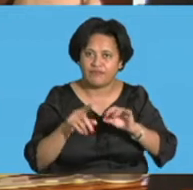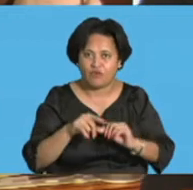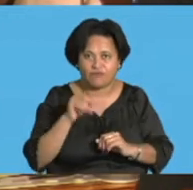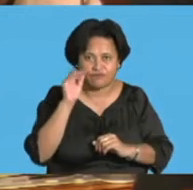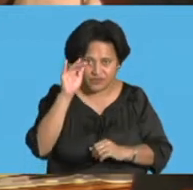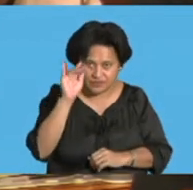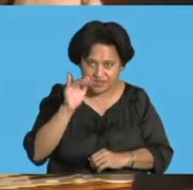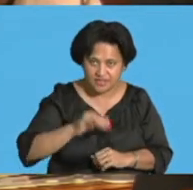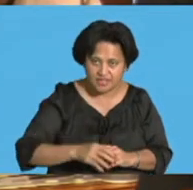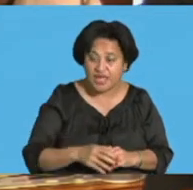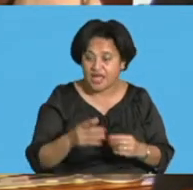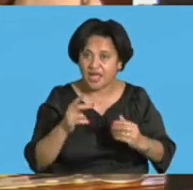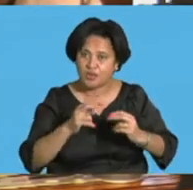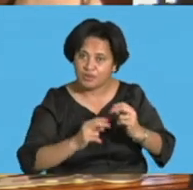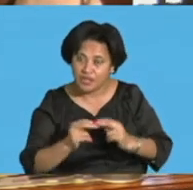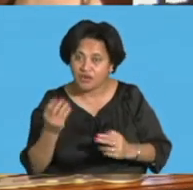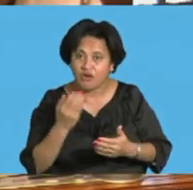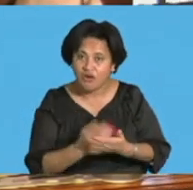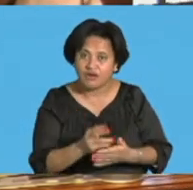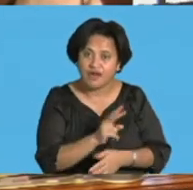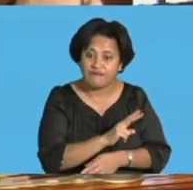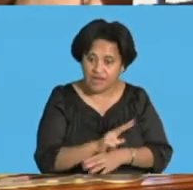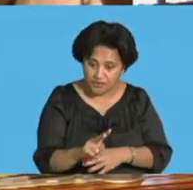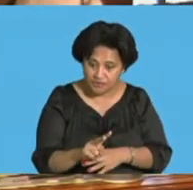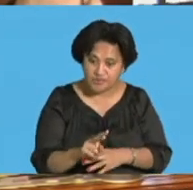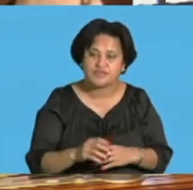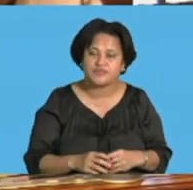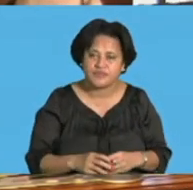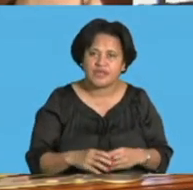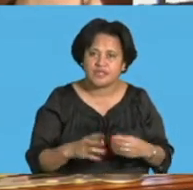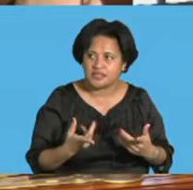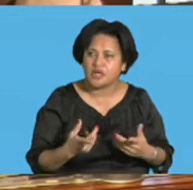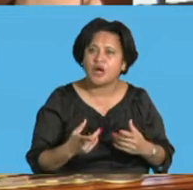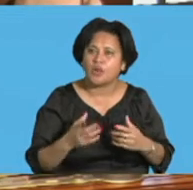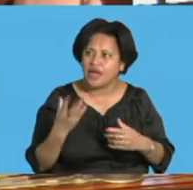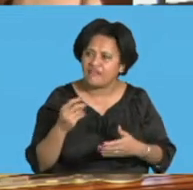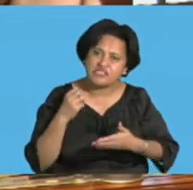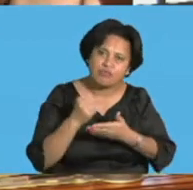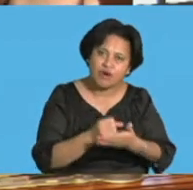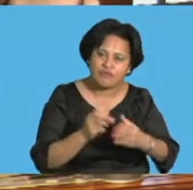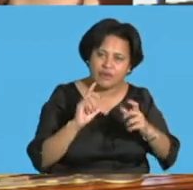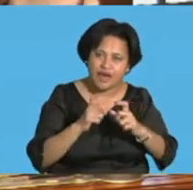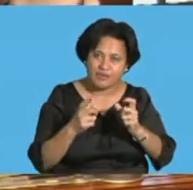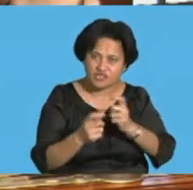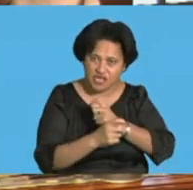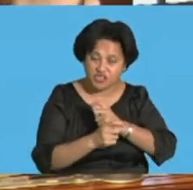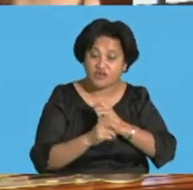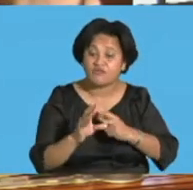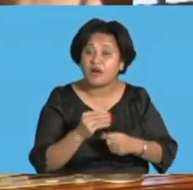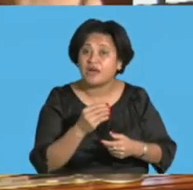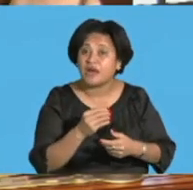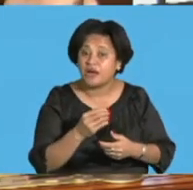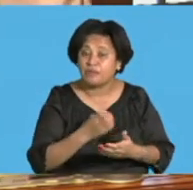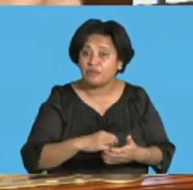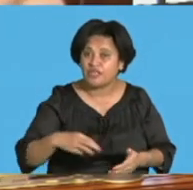to build on the values we as Fijians hold dear. With support from the Climate Change Unit in the Ministry of Economy, we will work to